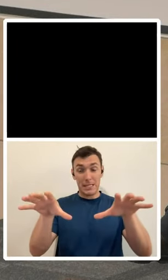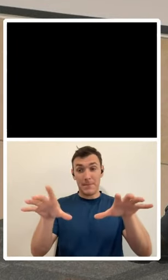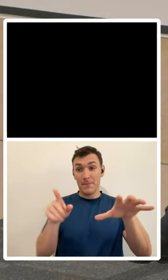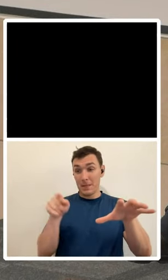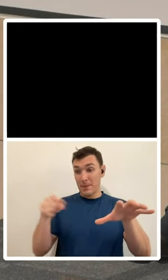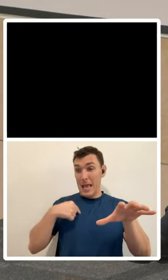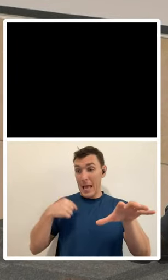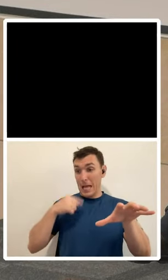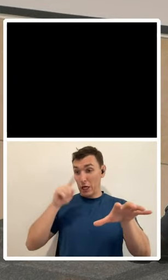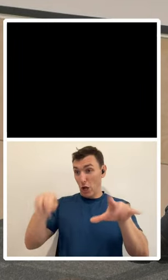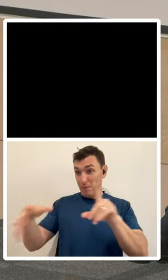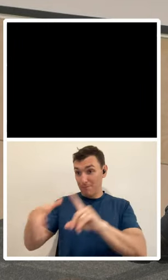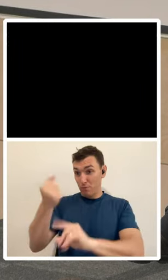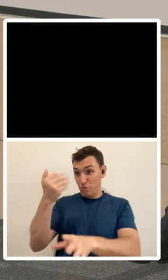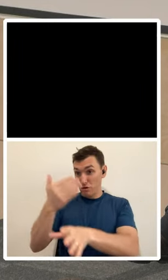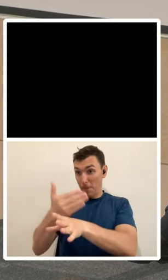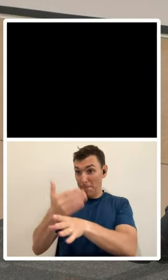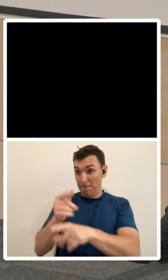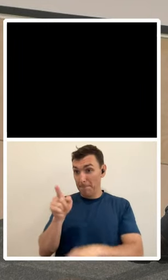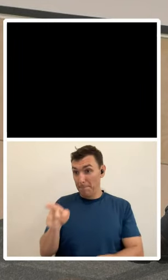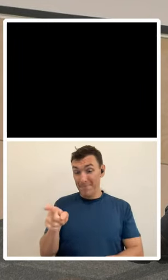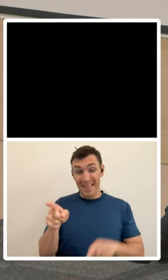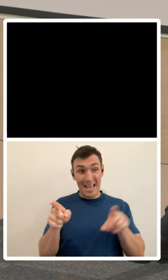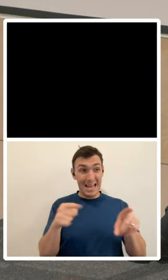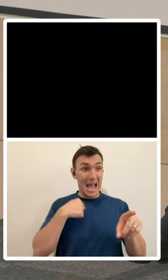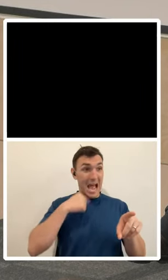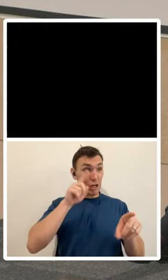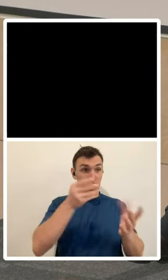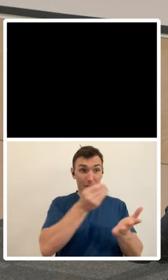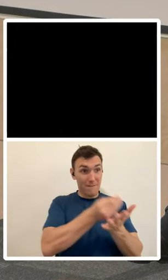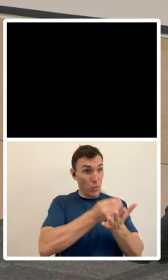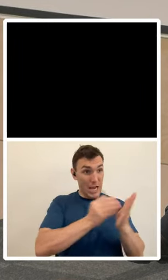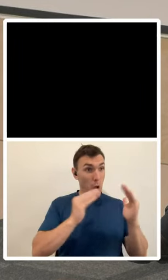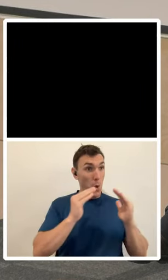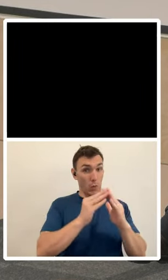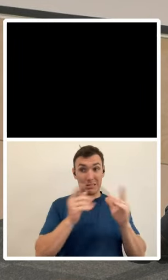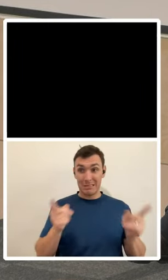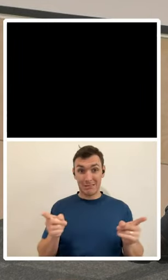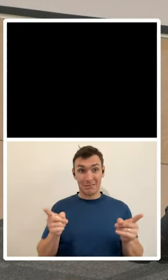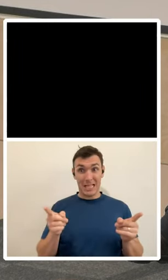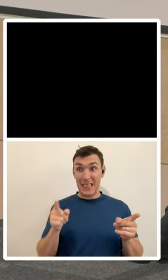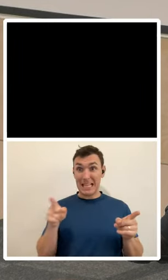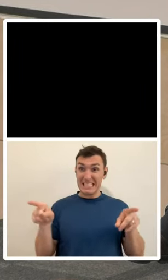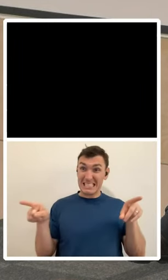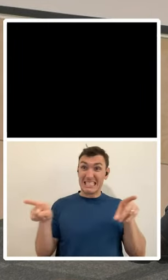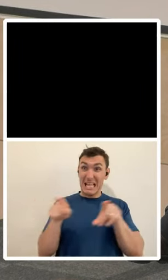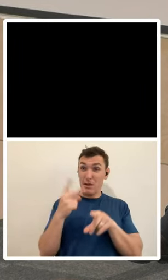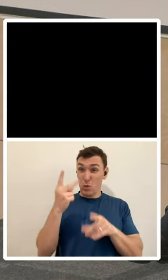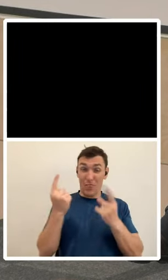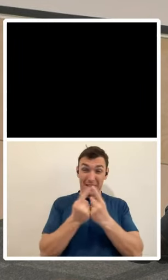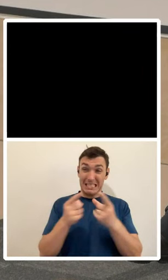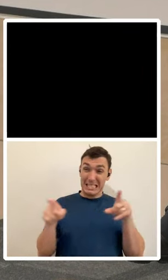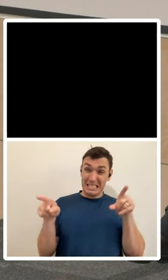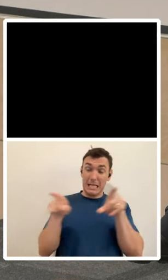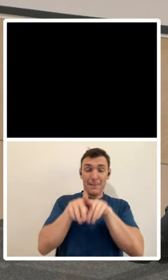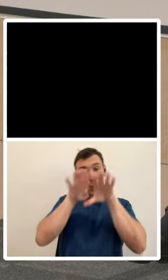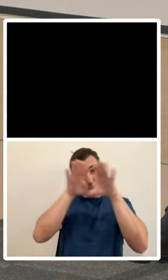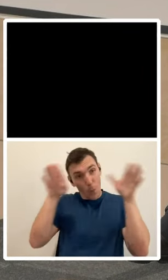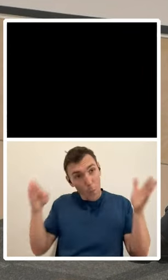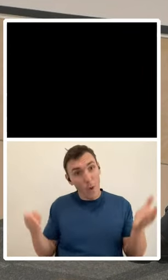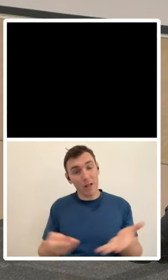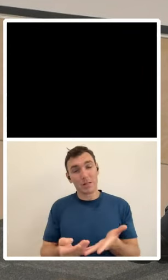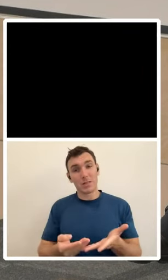of, you know, like, beat up on the UK, like, excessively, it creates a situation like, well, the problem is just here and we can leave. And then that